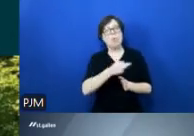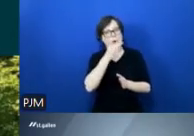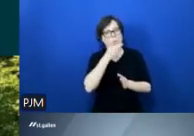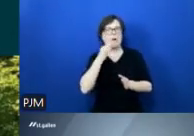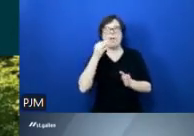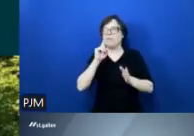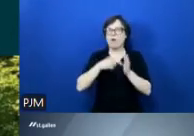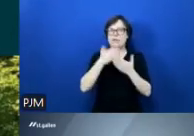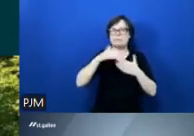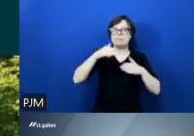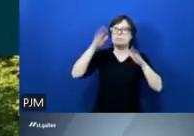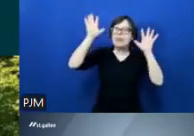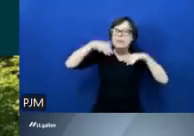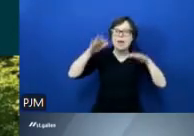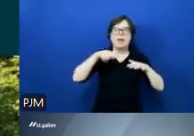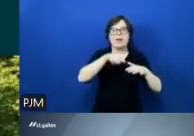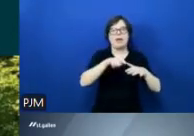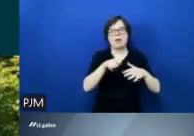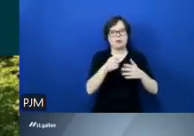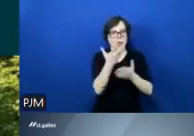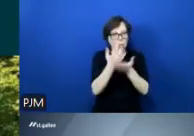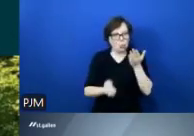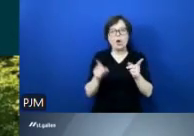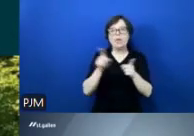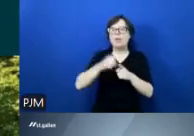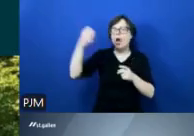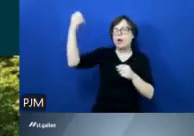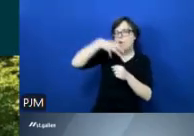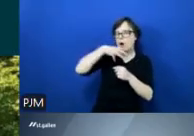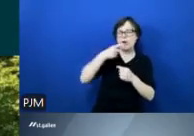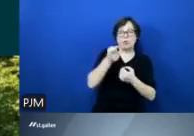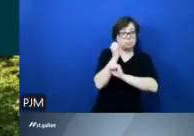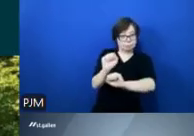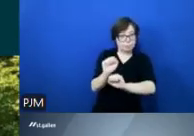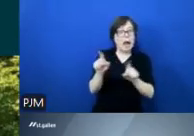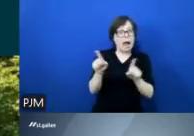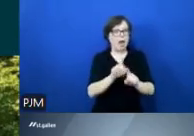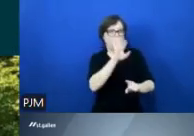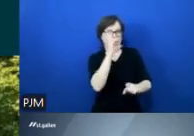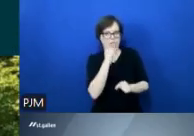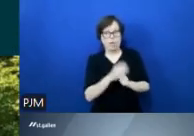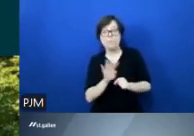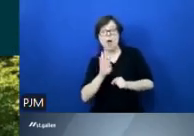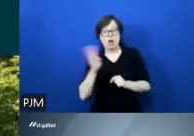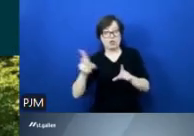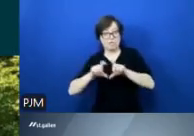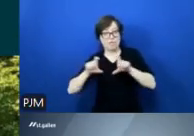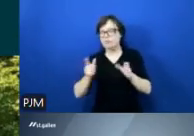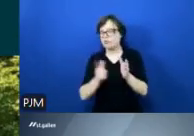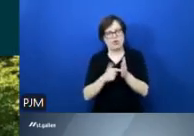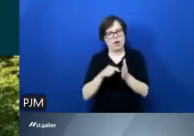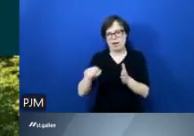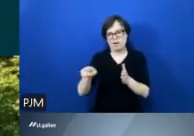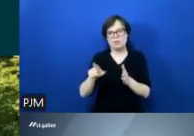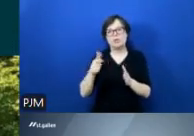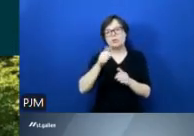very aesthetic. And it helps to make our city more beautiful. And the fourth picture, you can see one of our